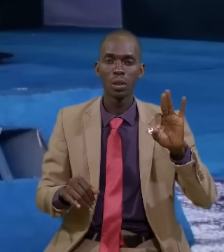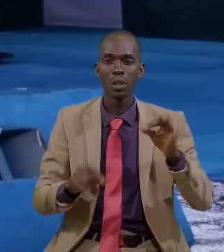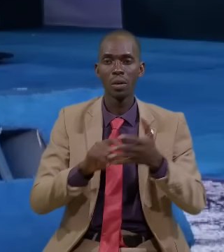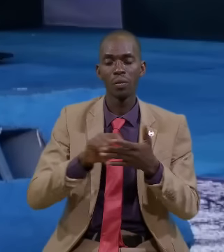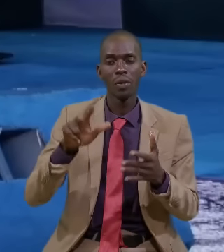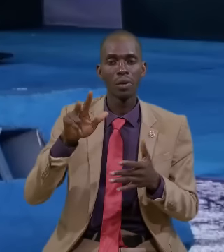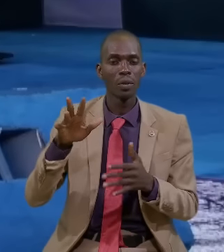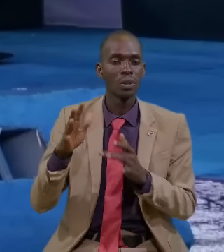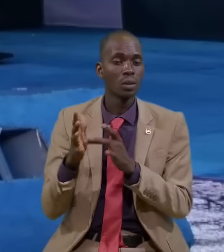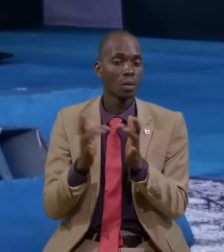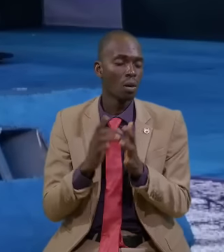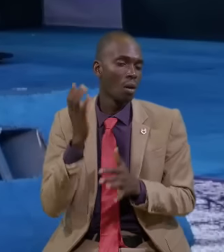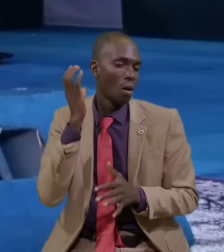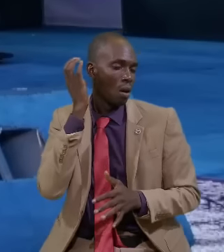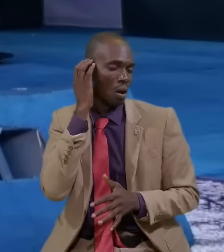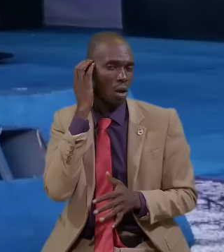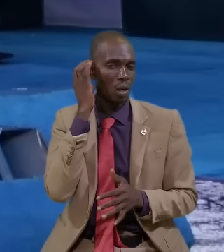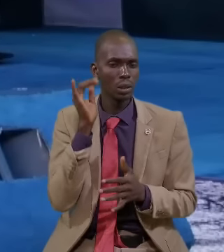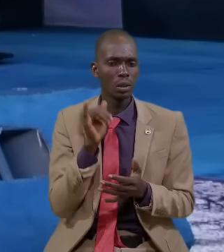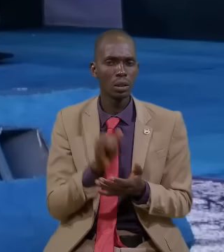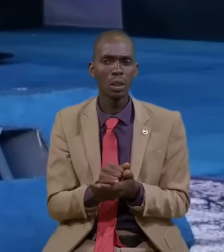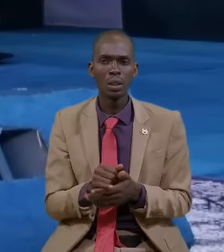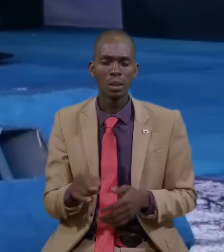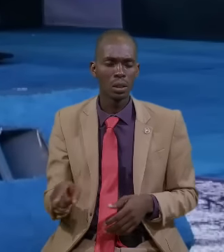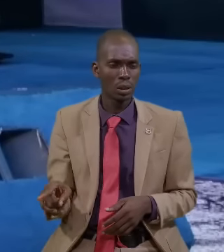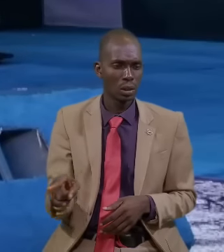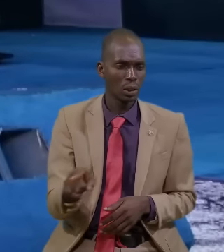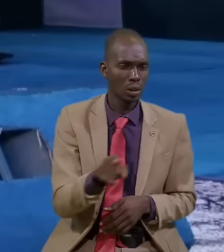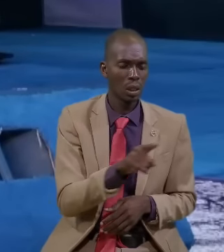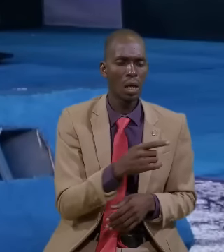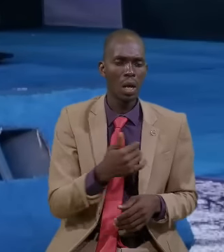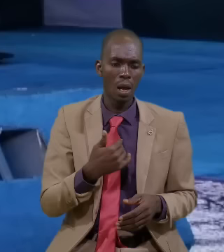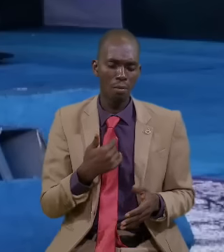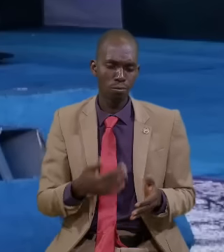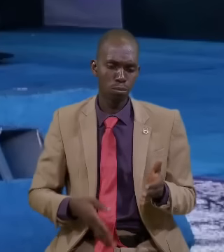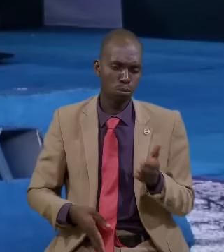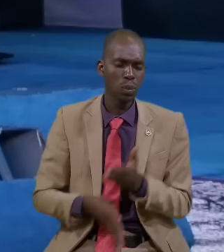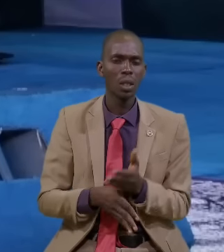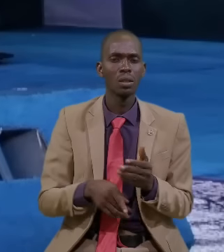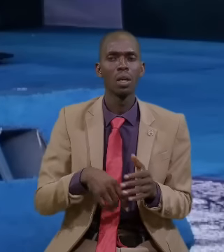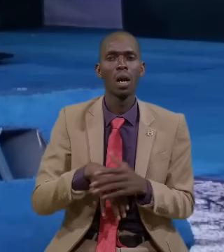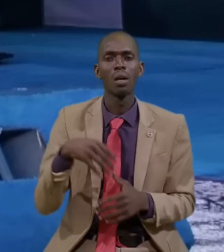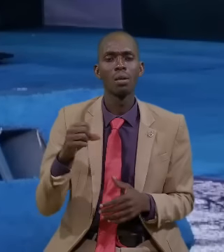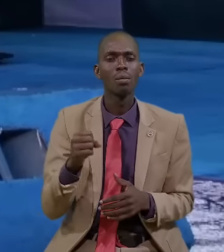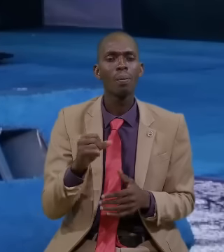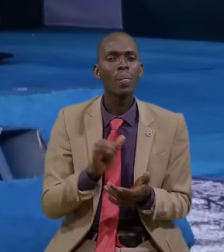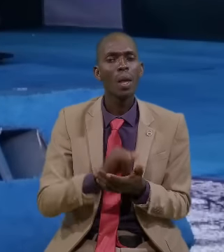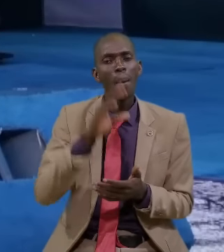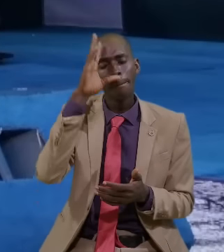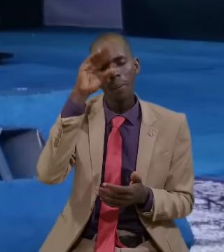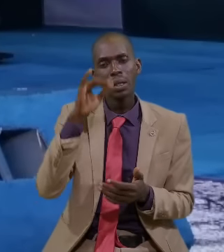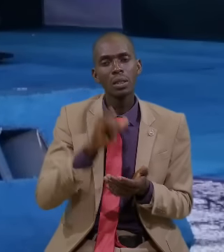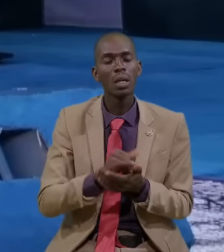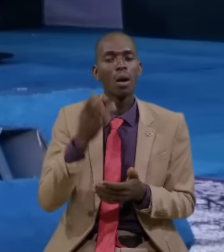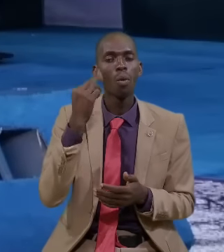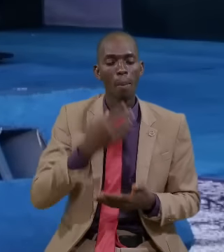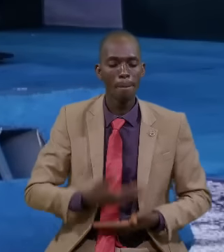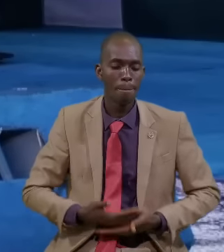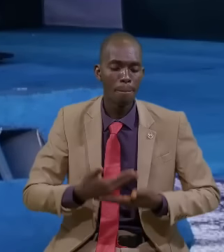that they had cast him out. That's a man that was born blind, and the